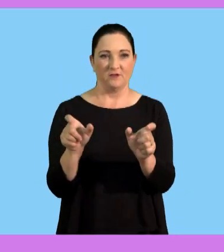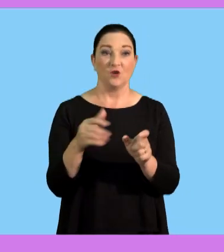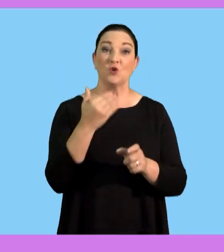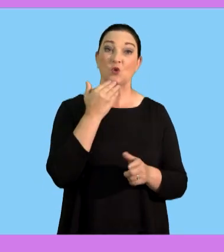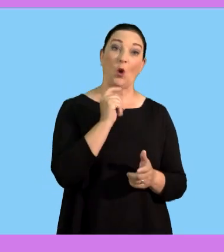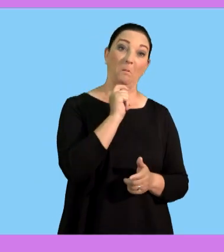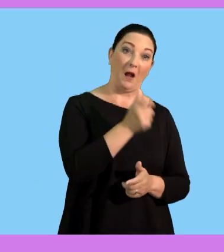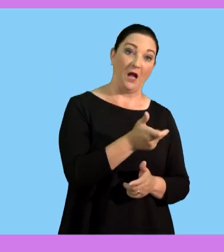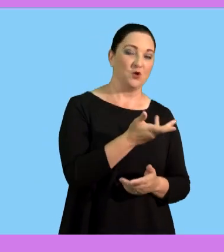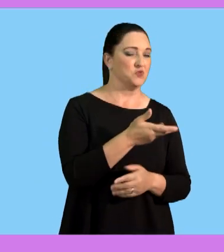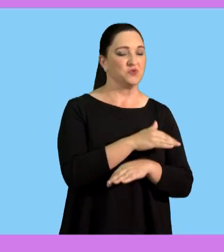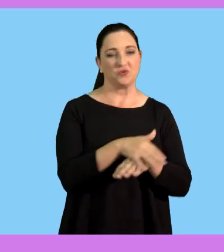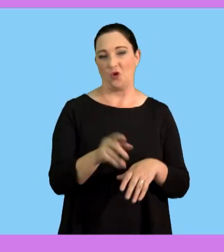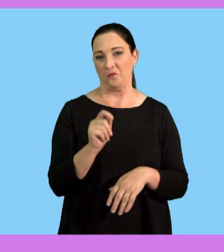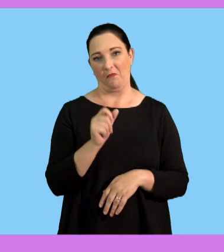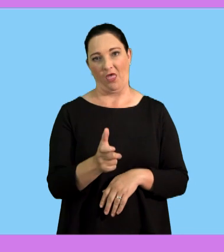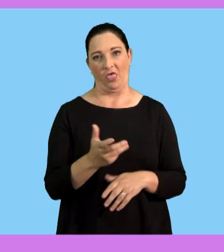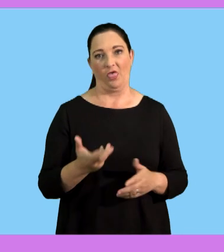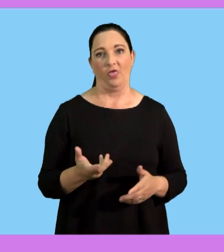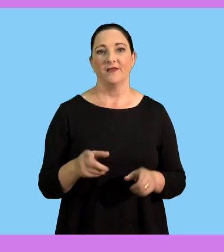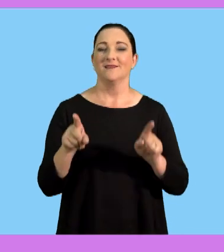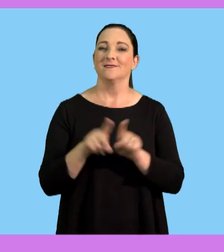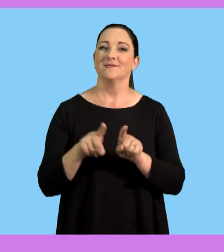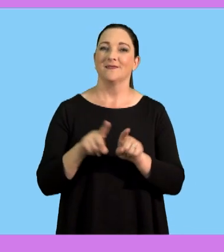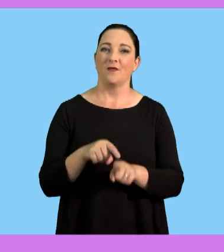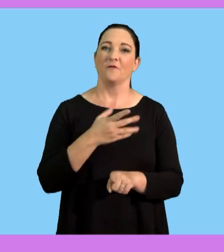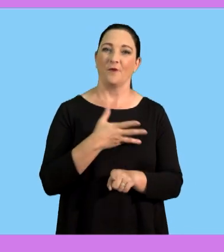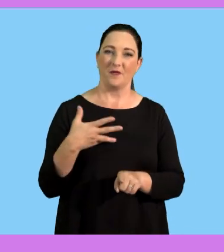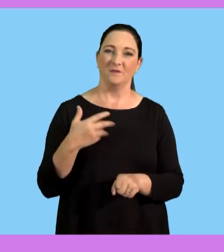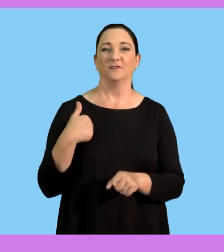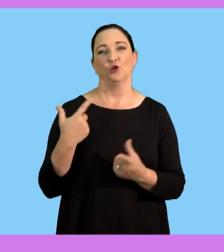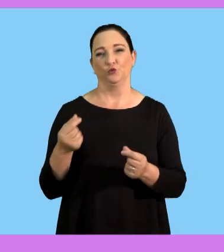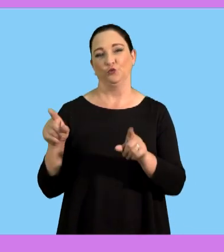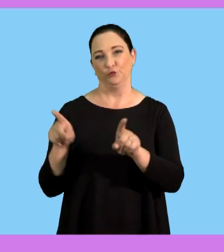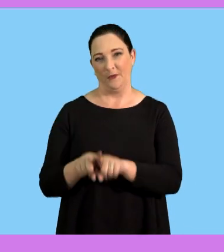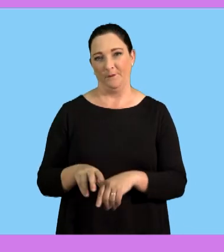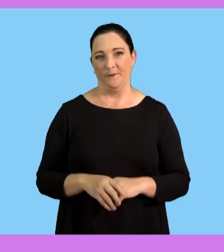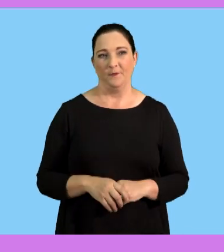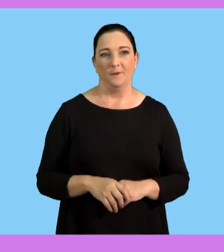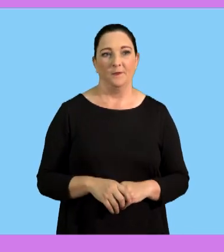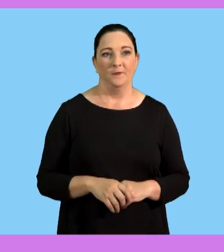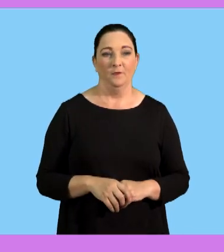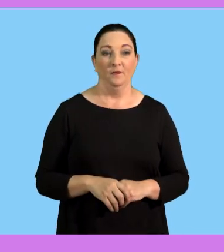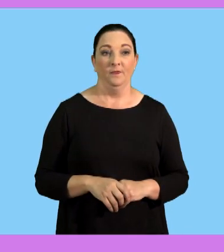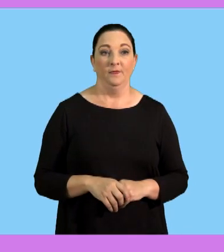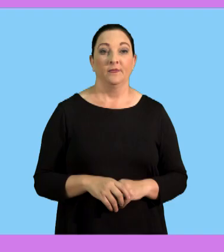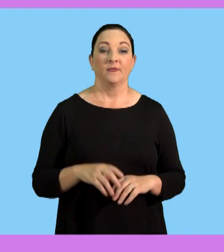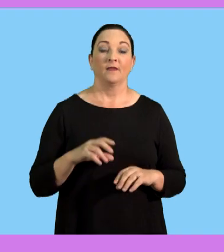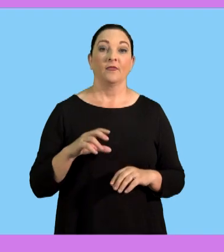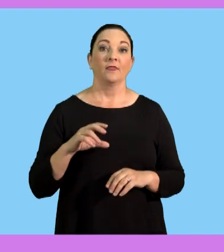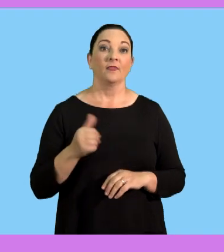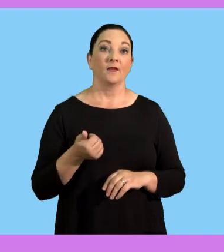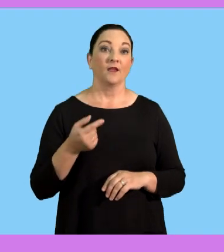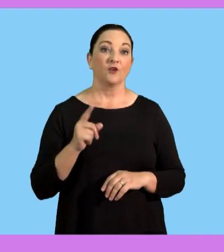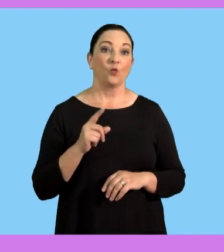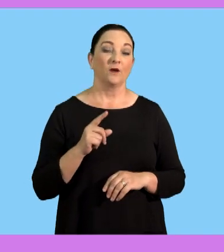bread, those who don't buy bread, right? And then again for the females, I did exactly the same. Then I